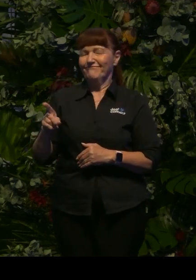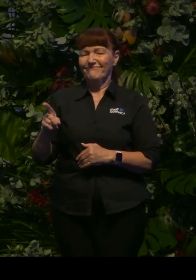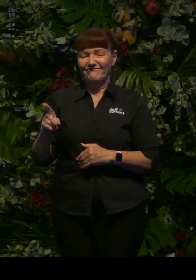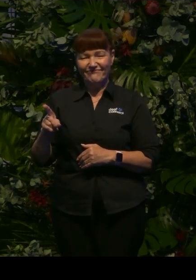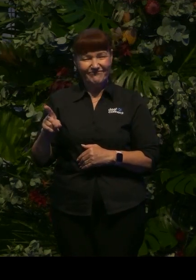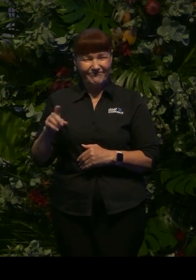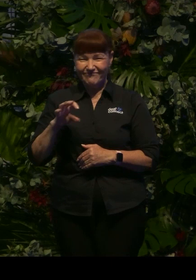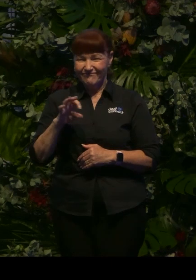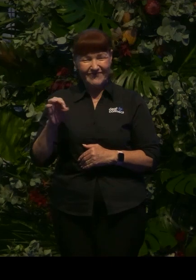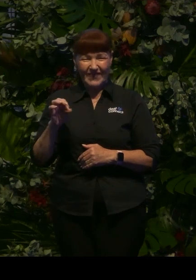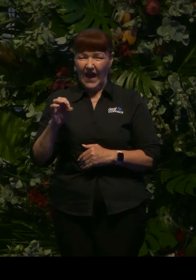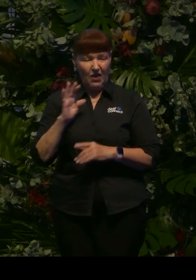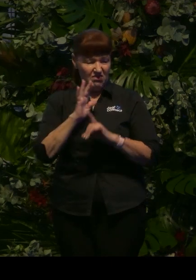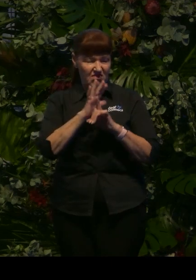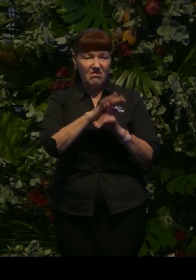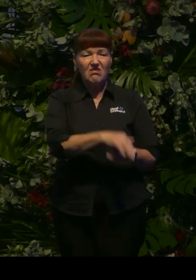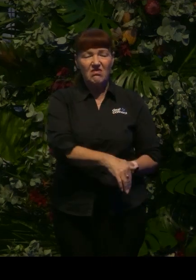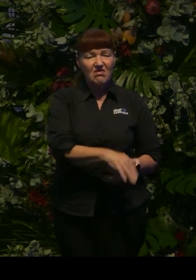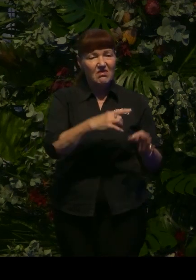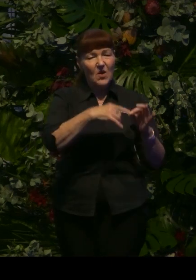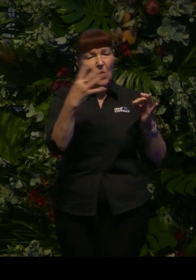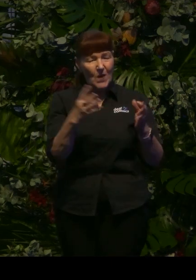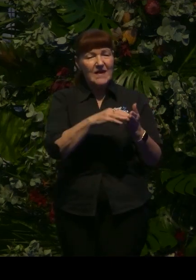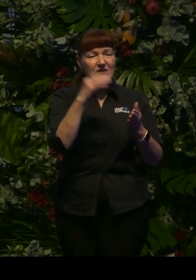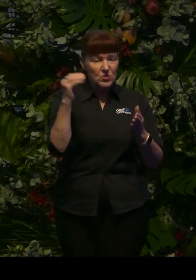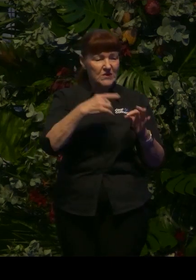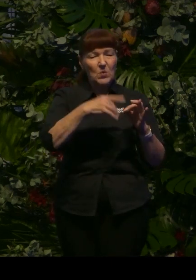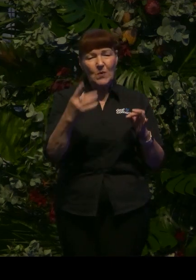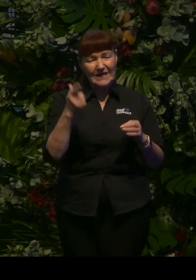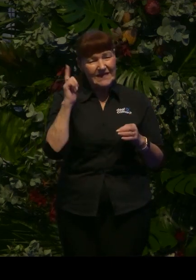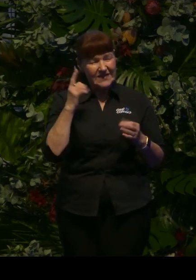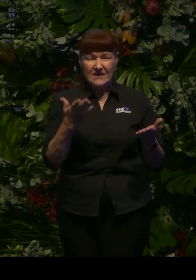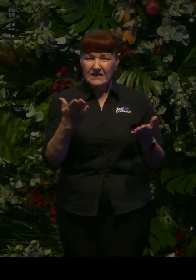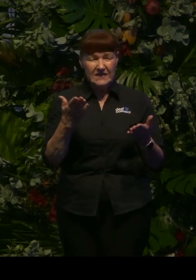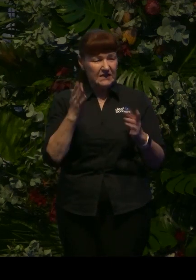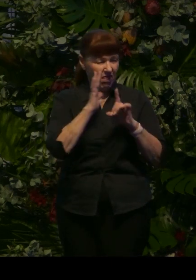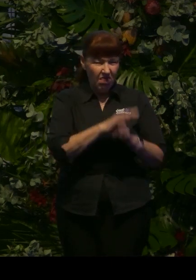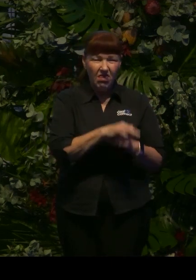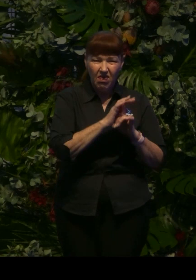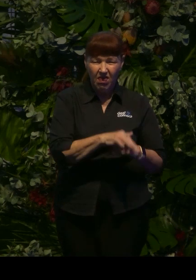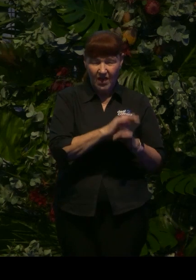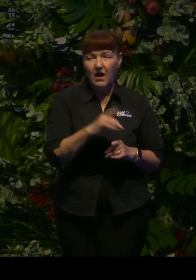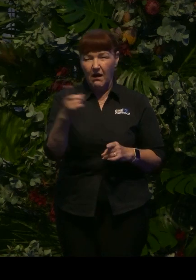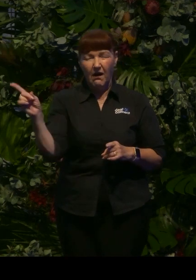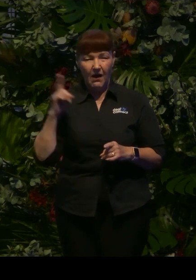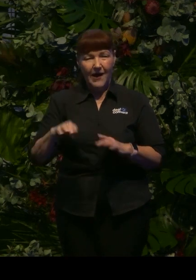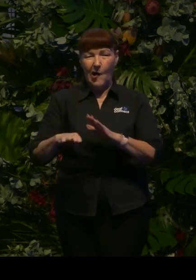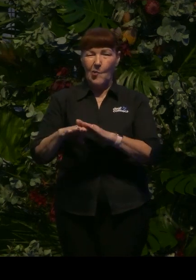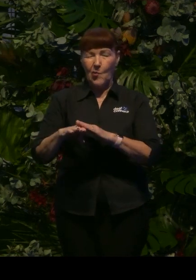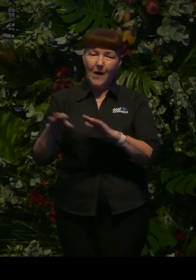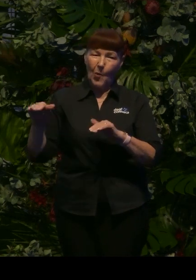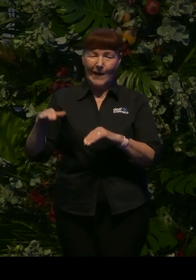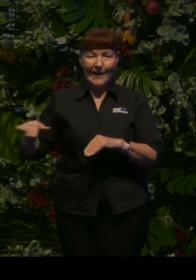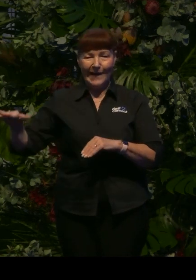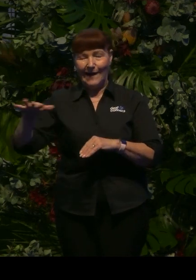assault on LGBTQIA+ students and educators. These attacks are being heralded by like-minded right-wing organizations like